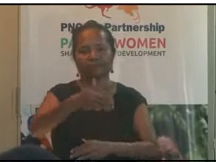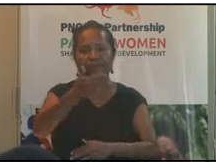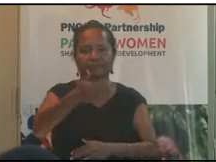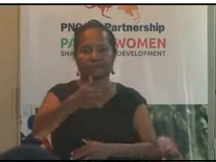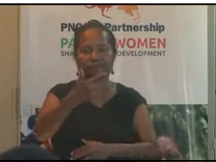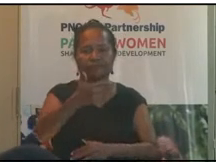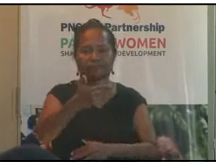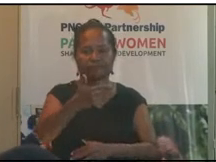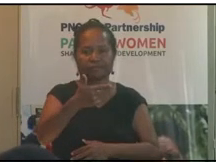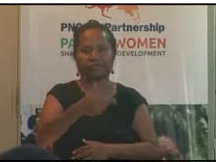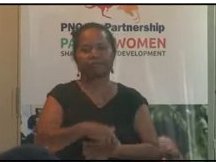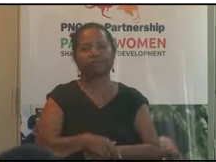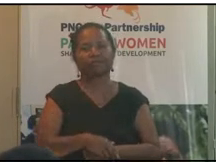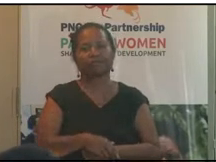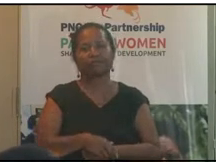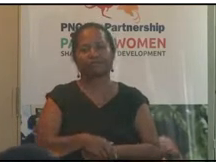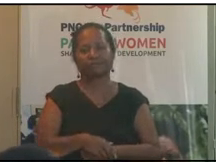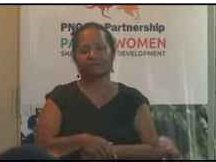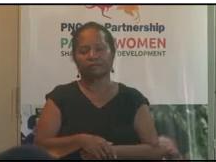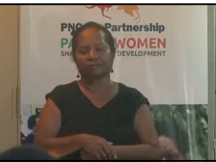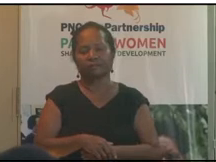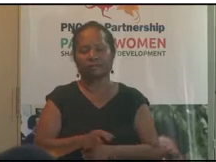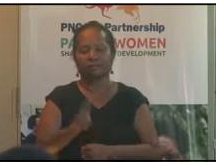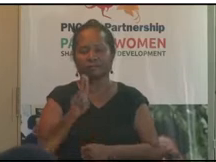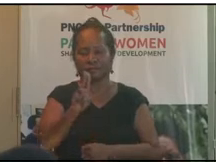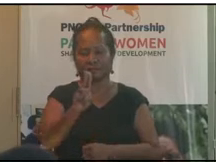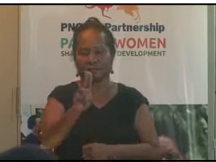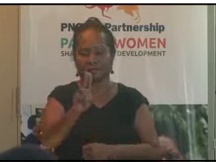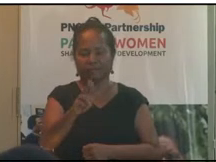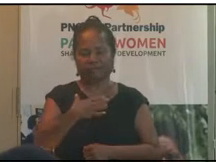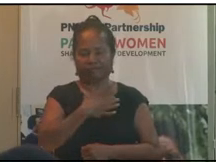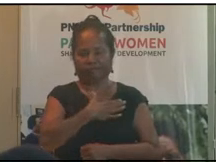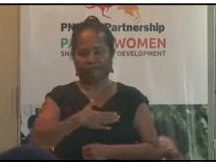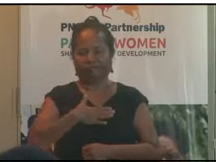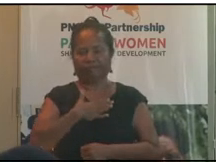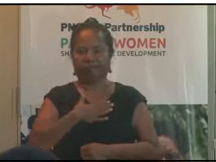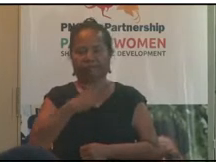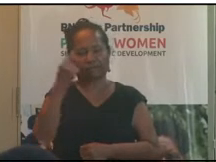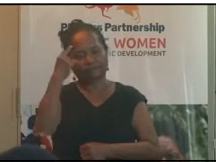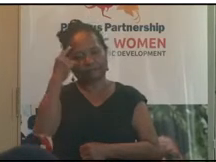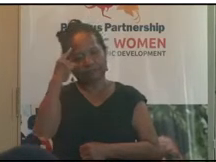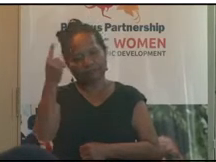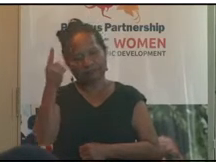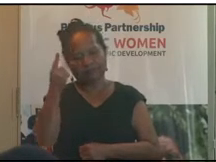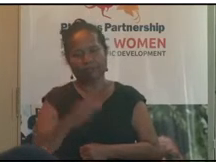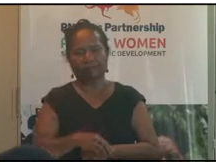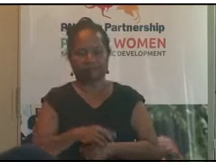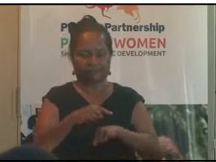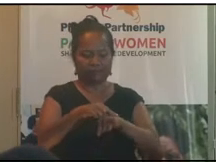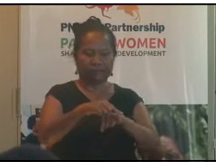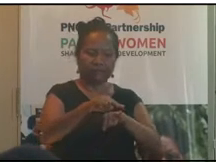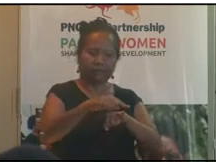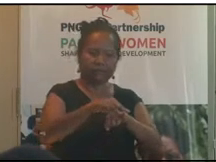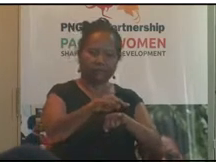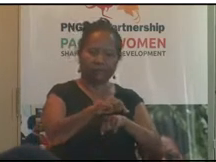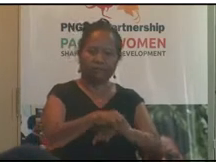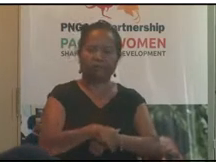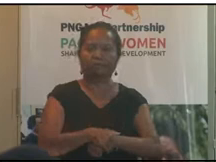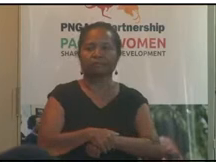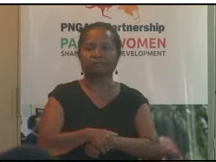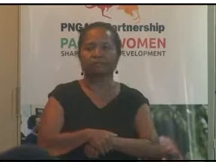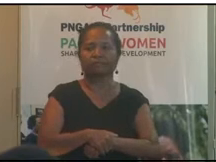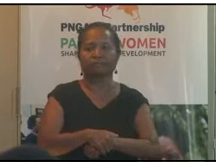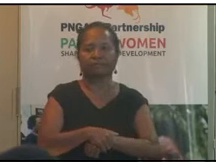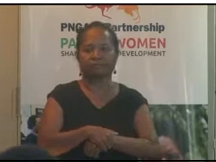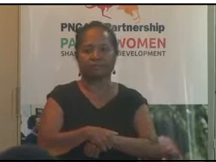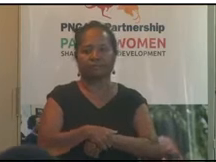1997. It was Honorable Mayor's desire to see change in her community that inspired her to run for election.